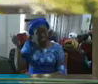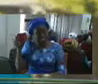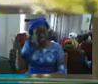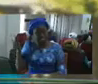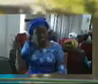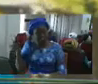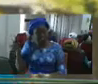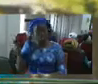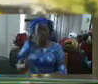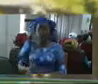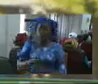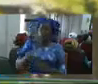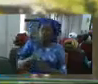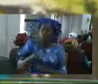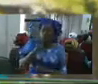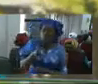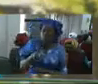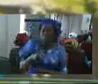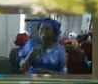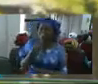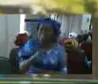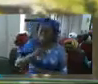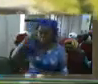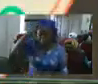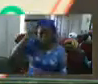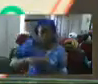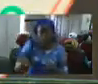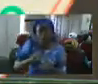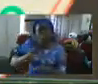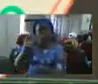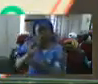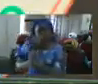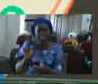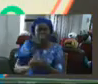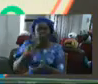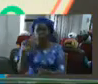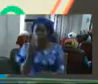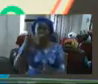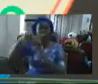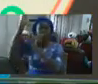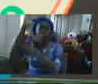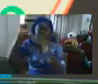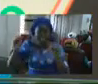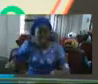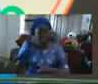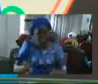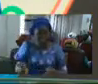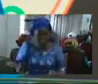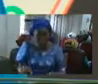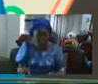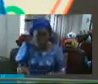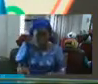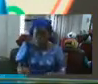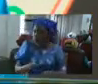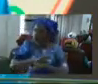When you ask a man to do a job that only God can do, Don't